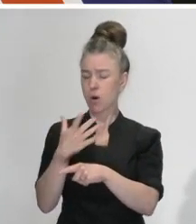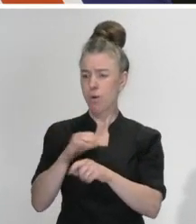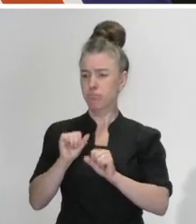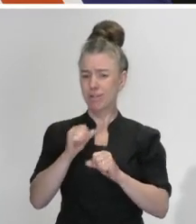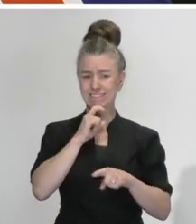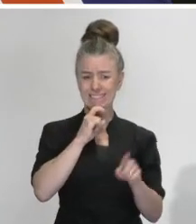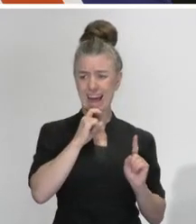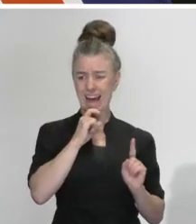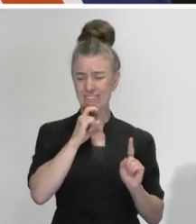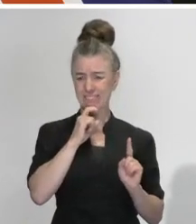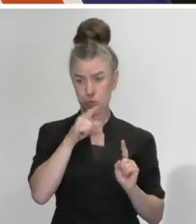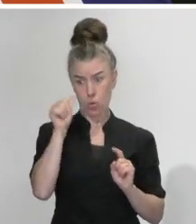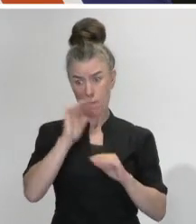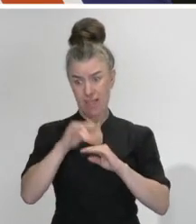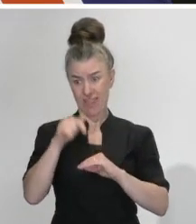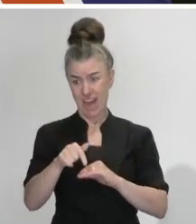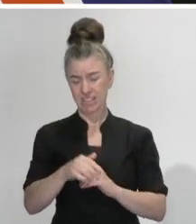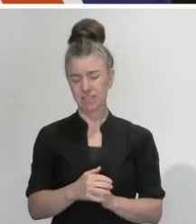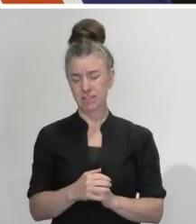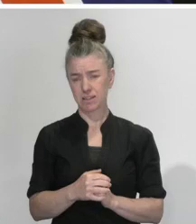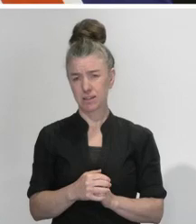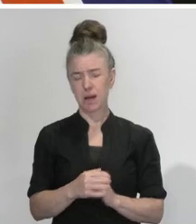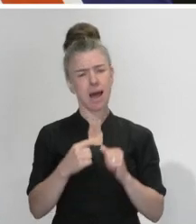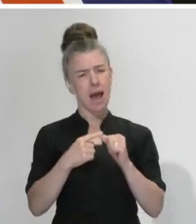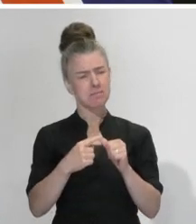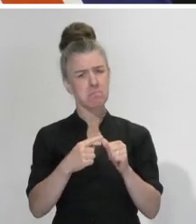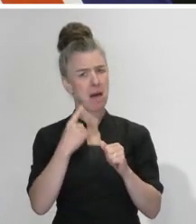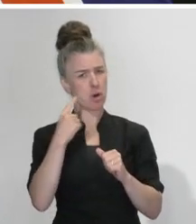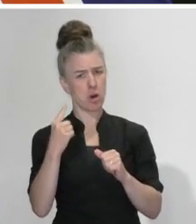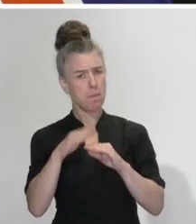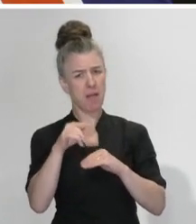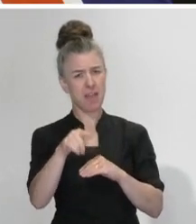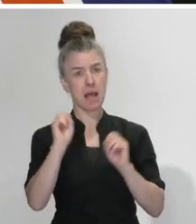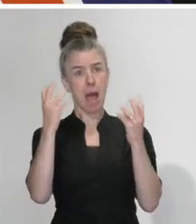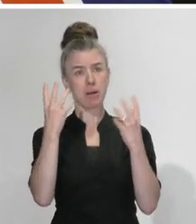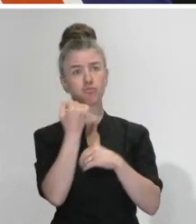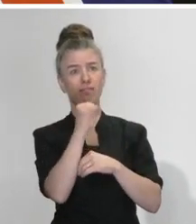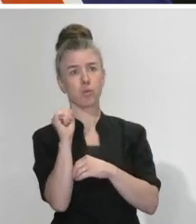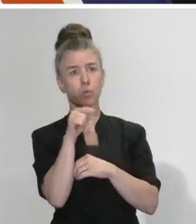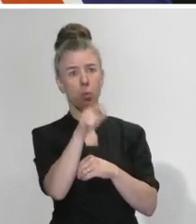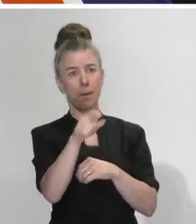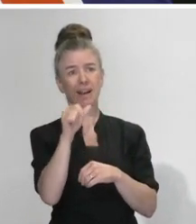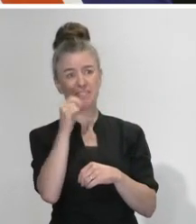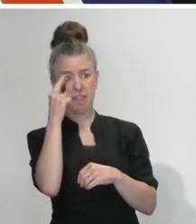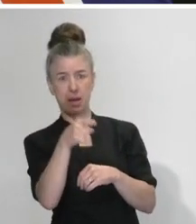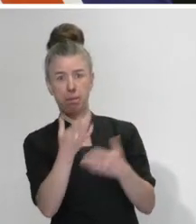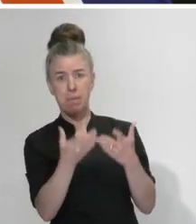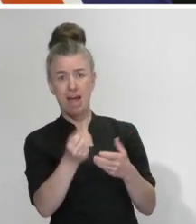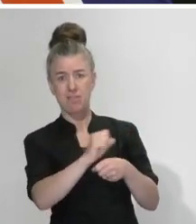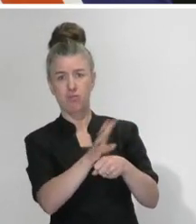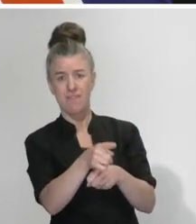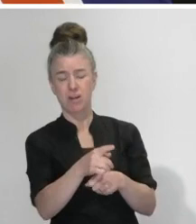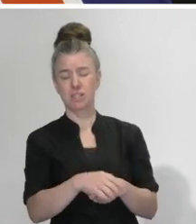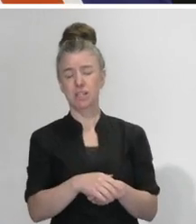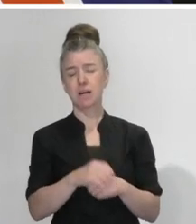reports of that, no. Excuse me. What I can say is I understand that our ambulance services, in line with international best